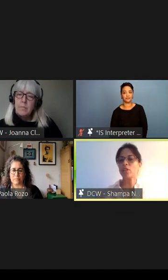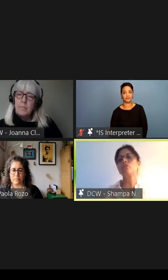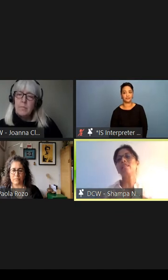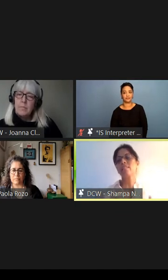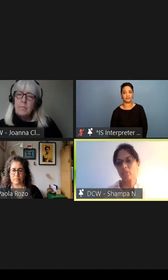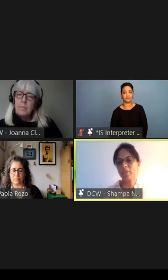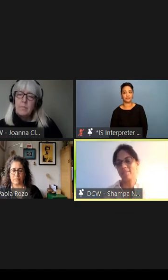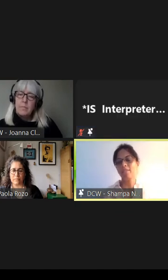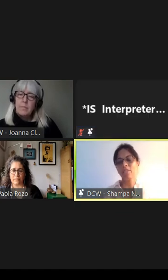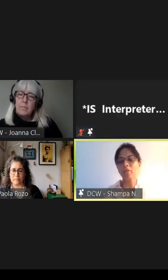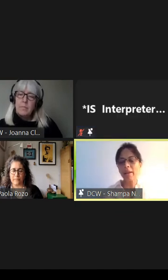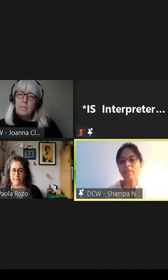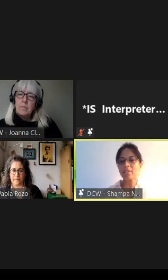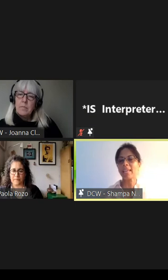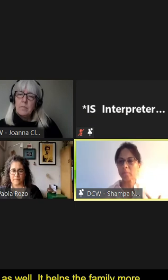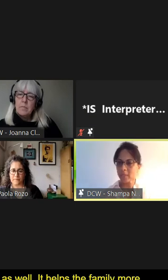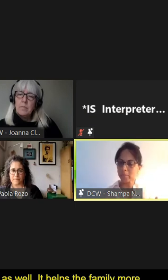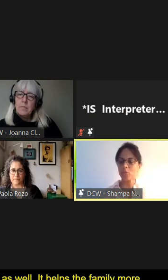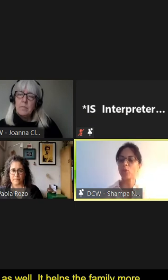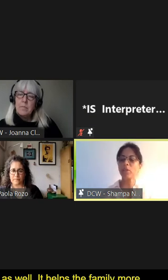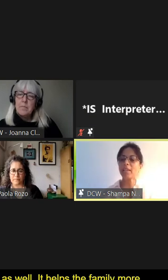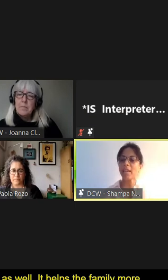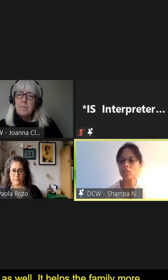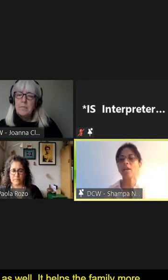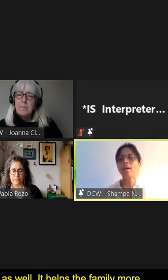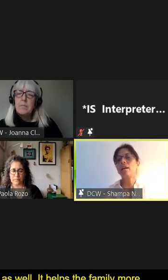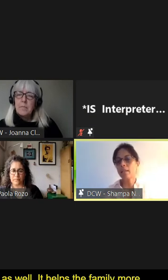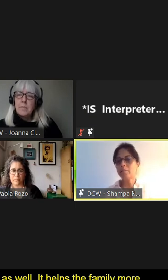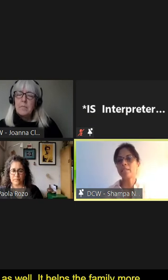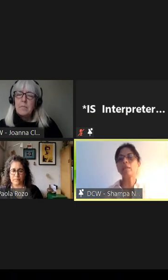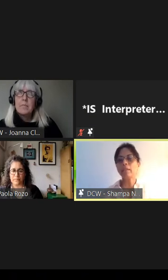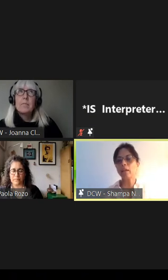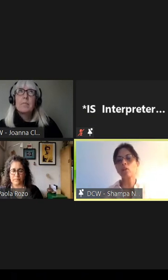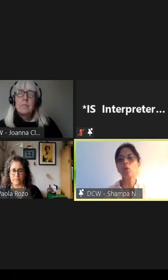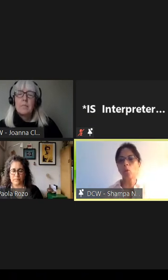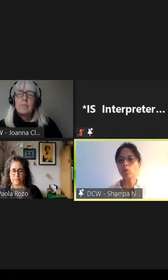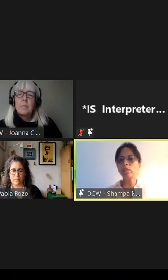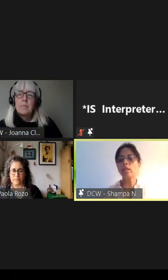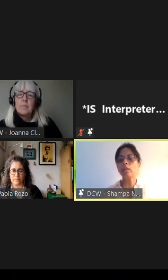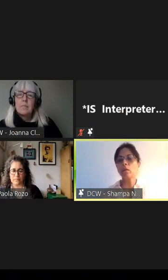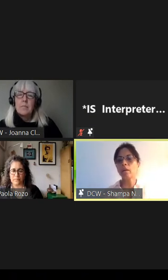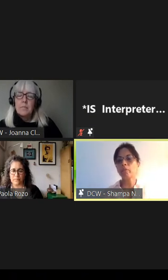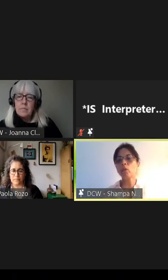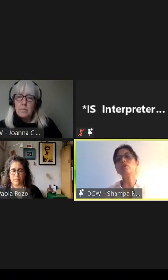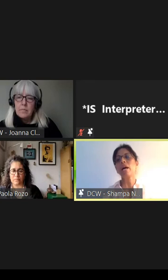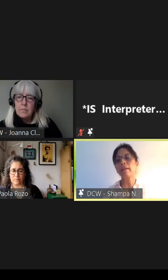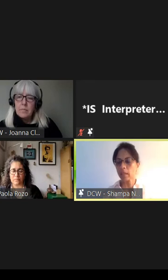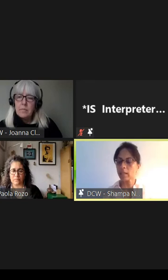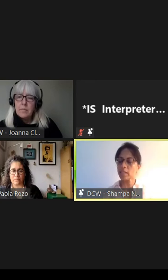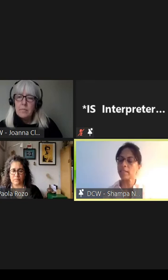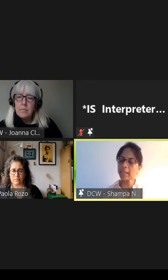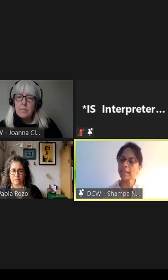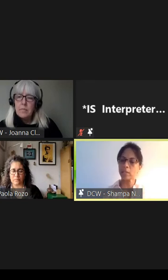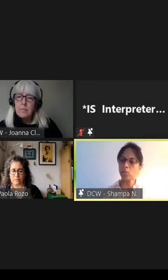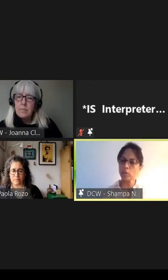more generally. And so, the parents get that much more engaged. Admittedly, when they grow older, go into higher